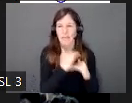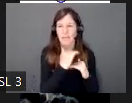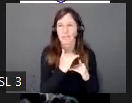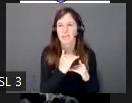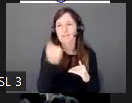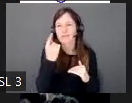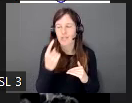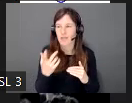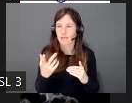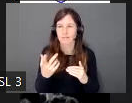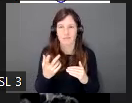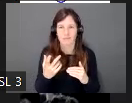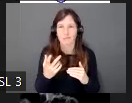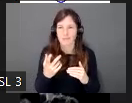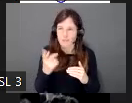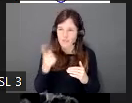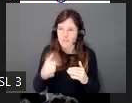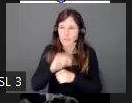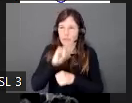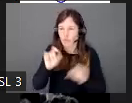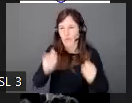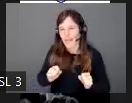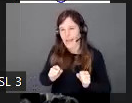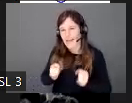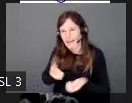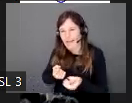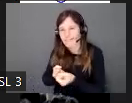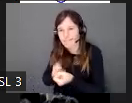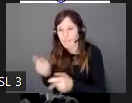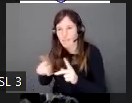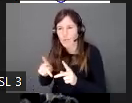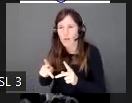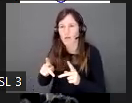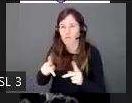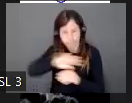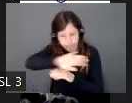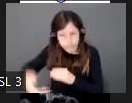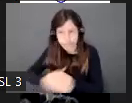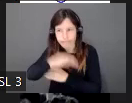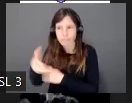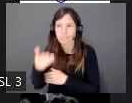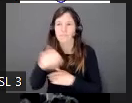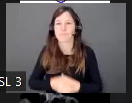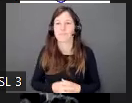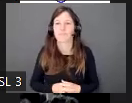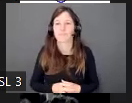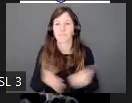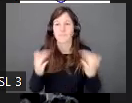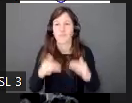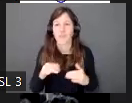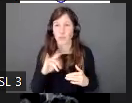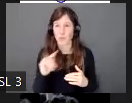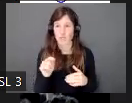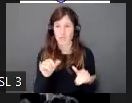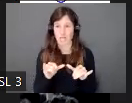getting that information to us when those situations happen outside of regular hours for us. The size of the unit over the past couple of